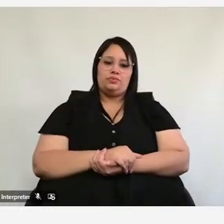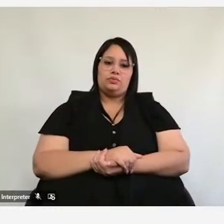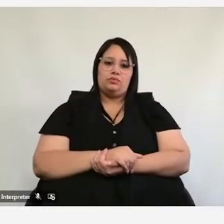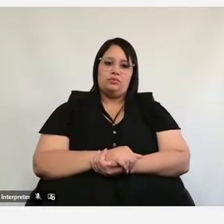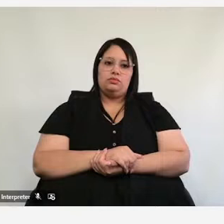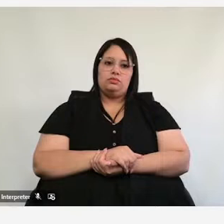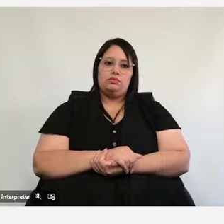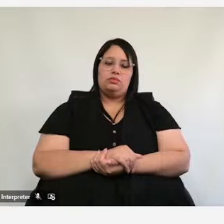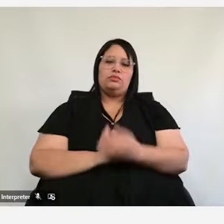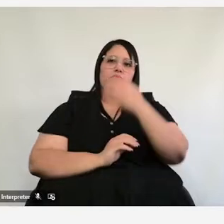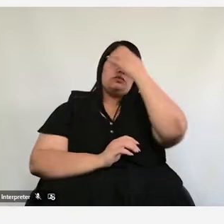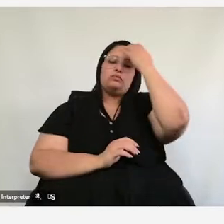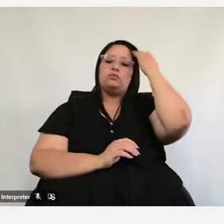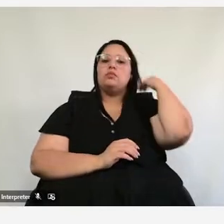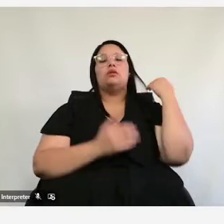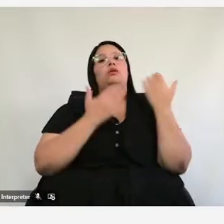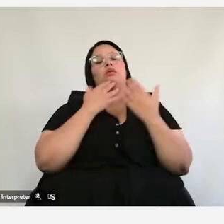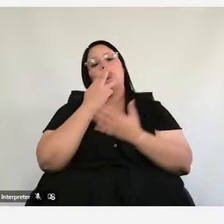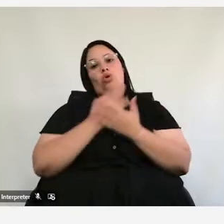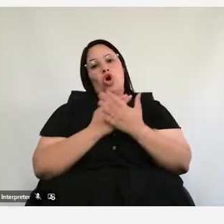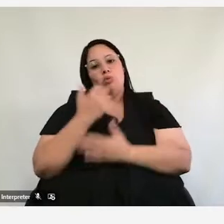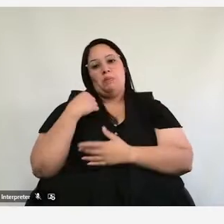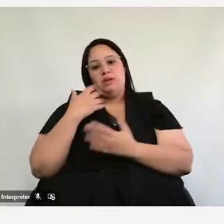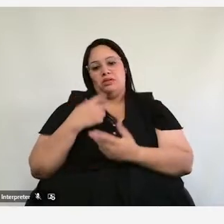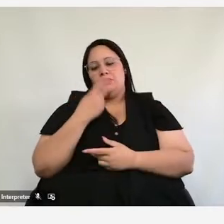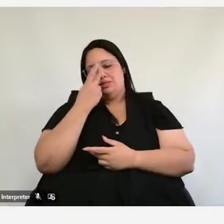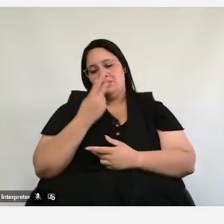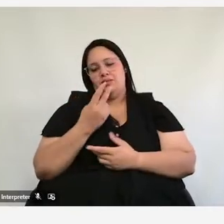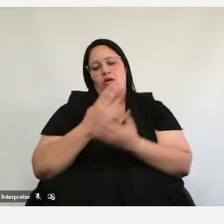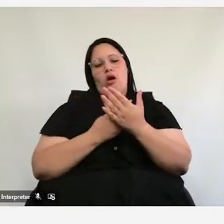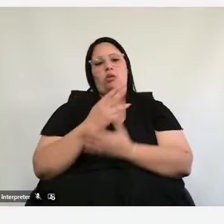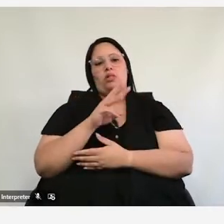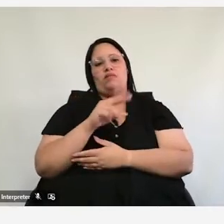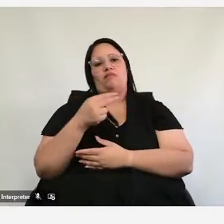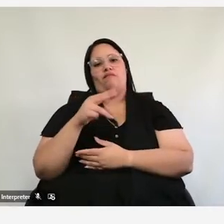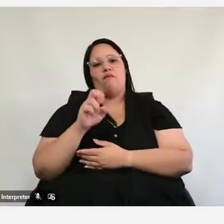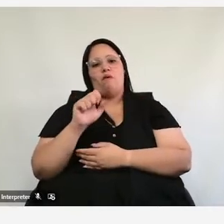Thank you, Honourable Minister. I see the Honourable Win Vogel.